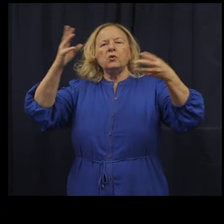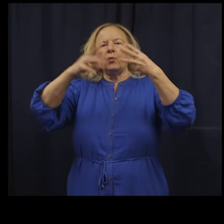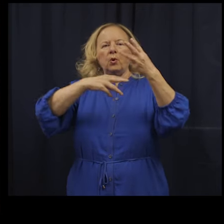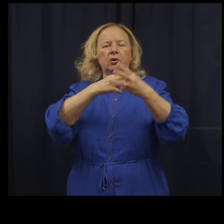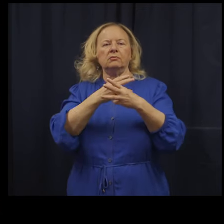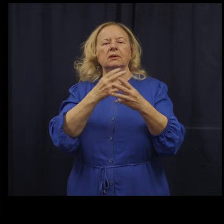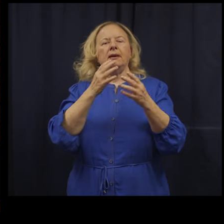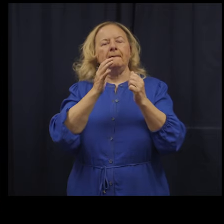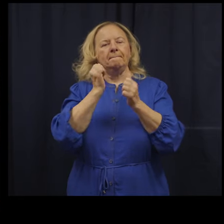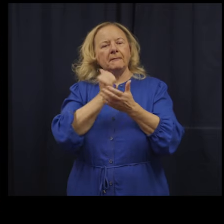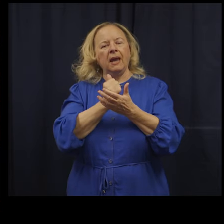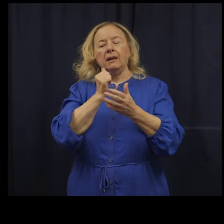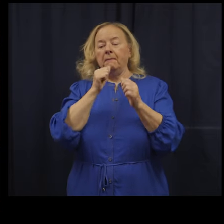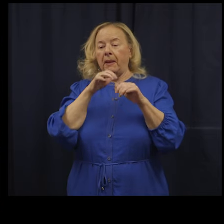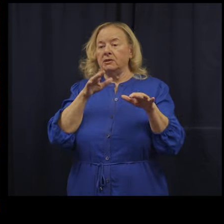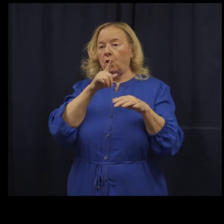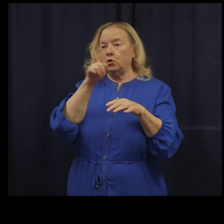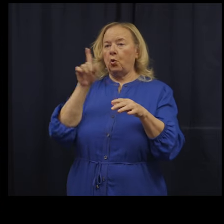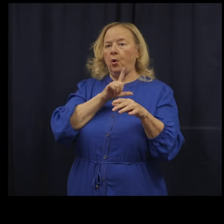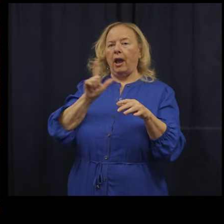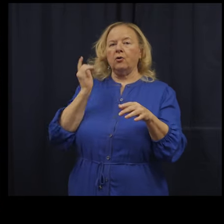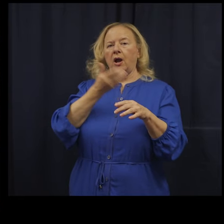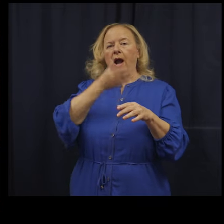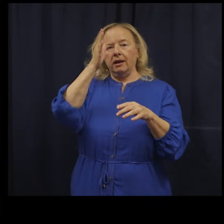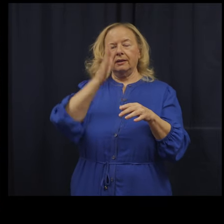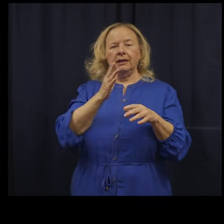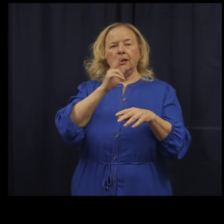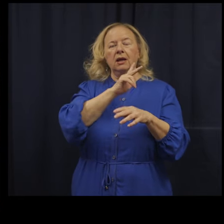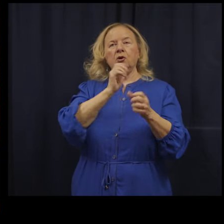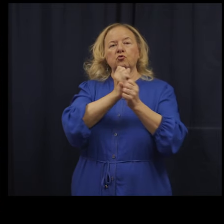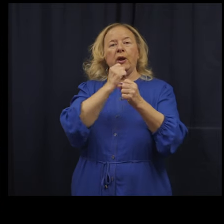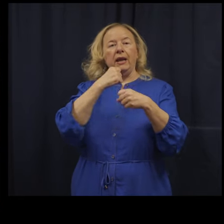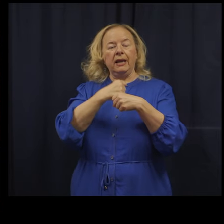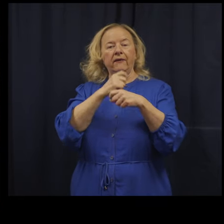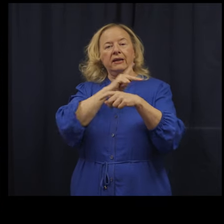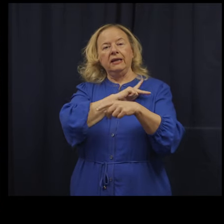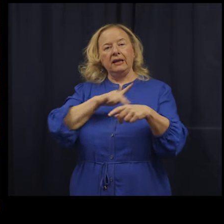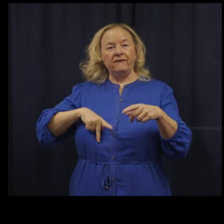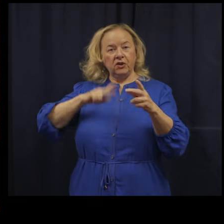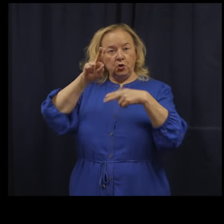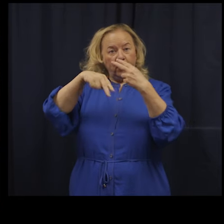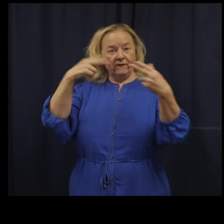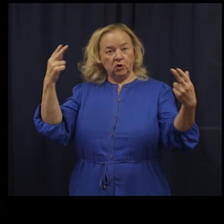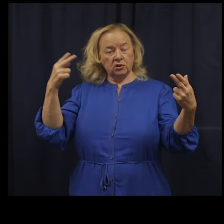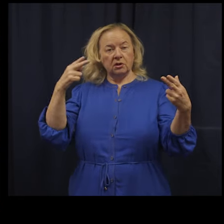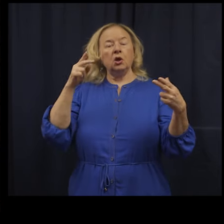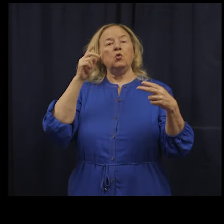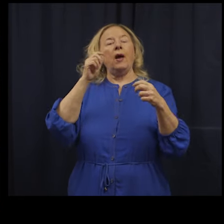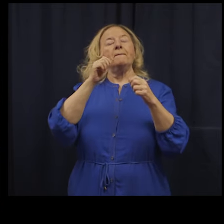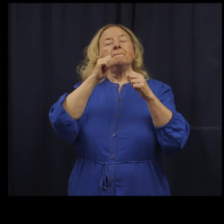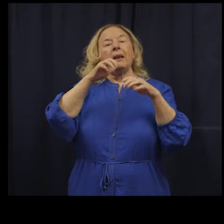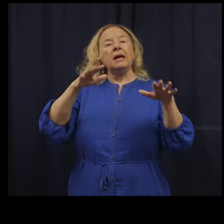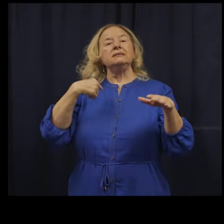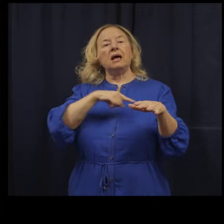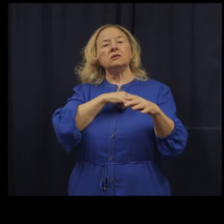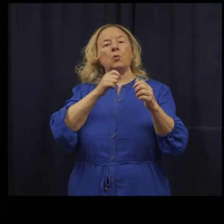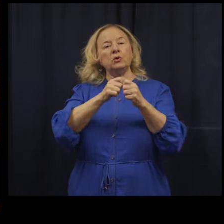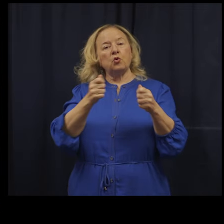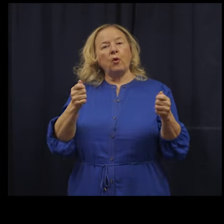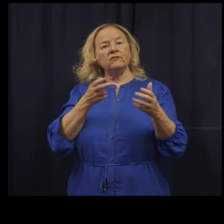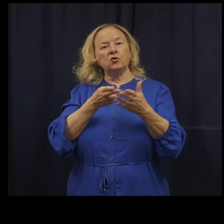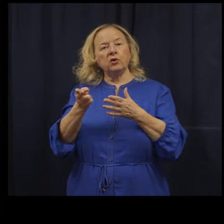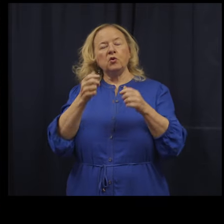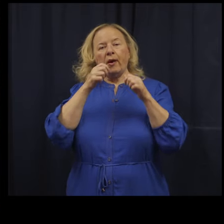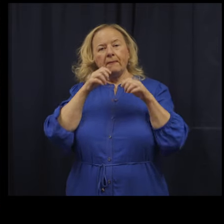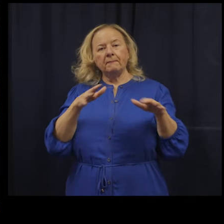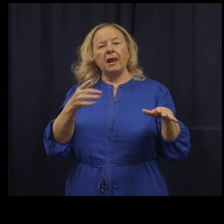Amen. Together, blessed are you, Lord our God, creator and king of the universe. You have blessed us with your Torah of